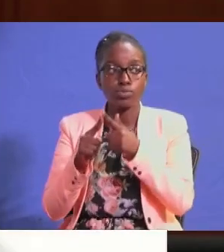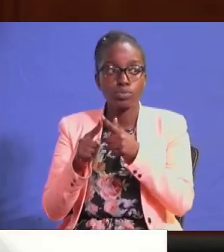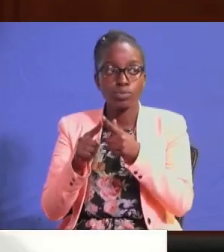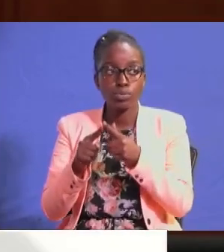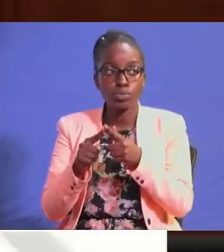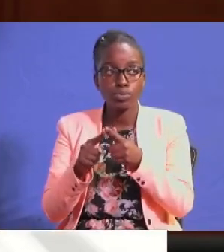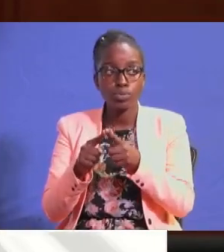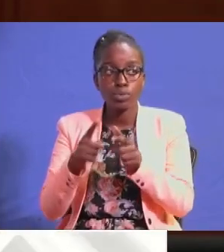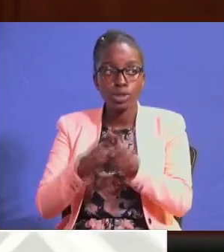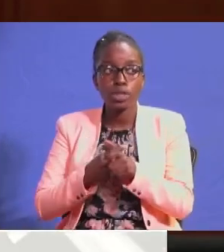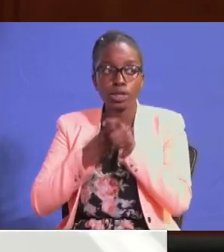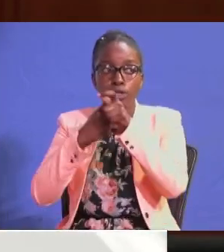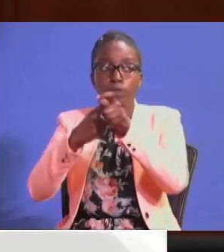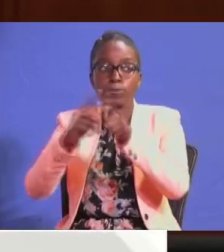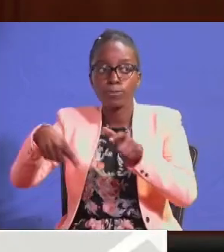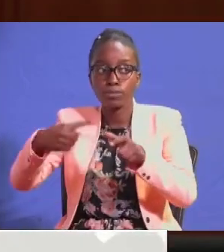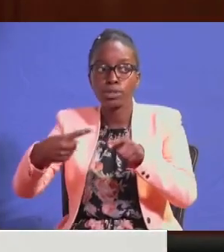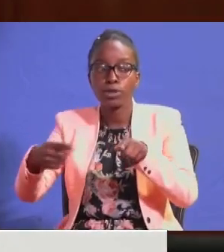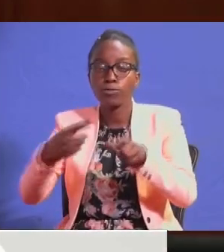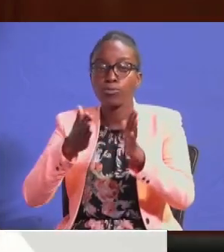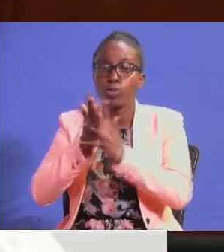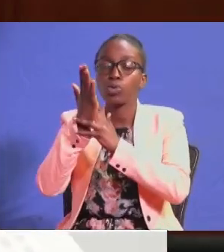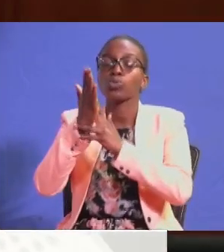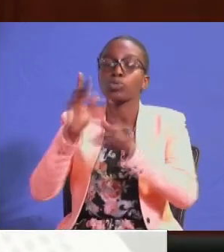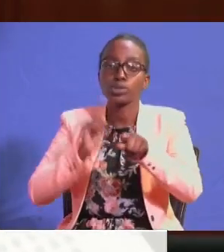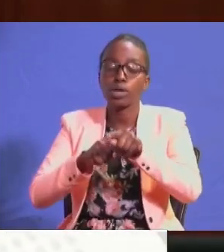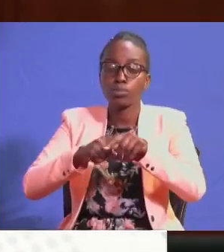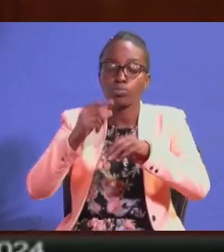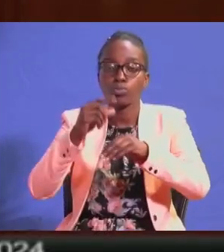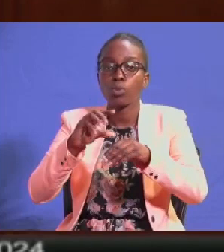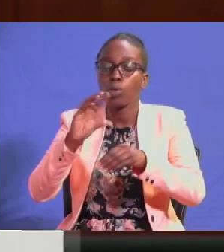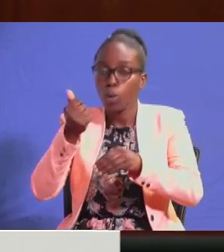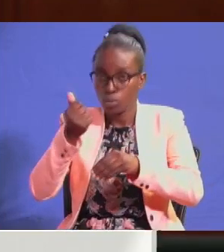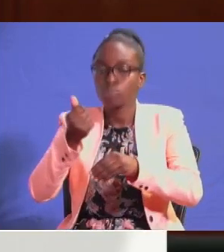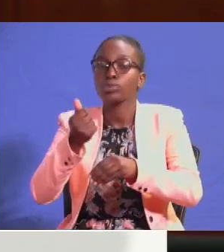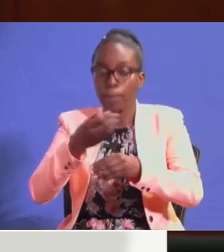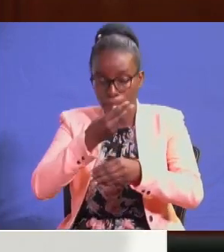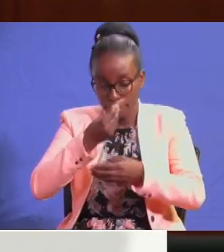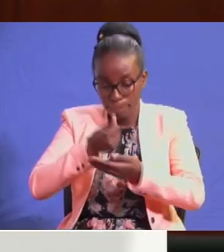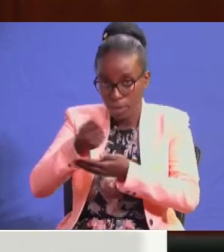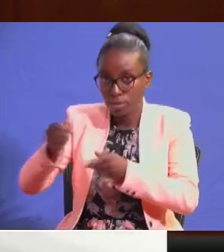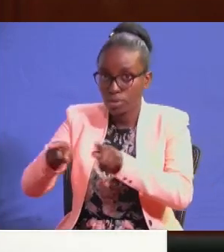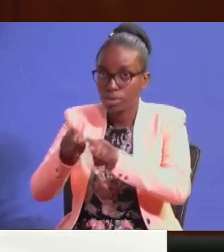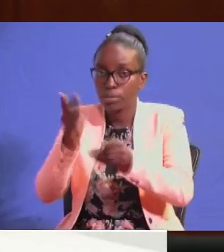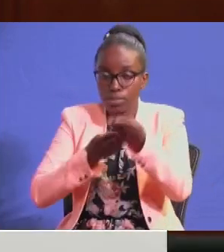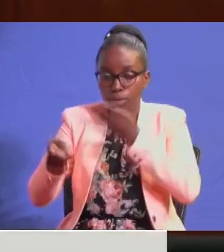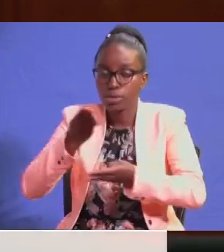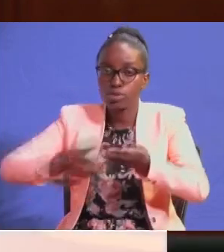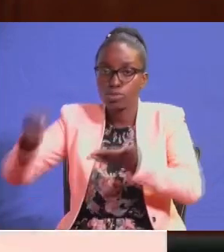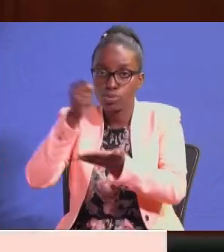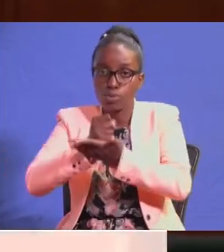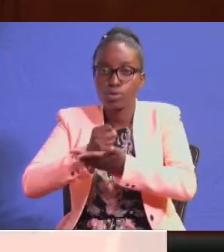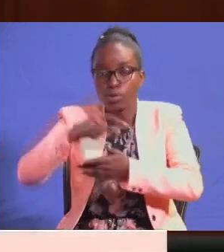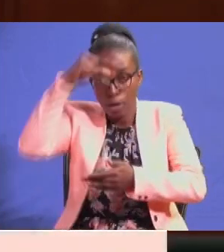award himself through conflict of interest, businesses in his office and in government. And